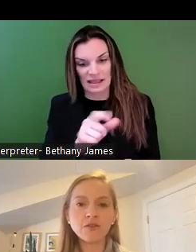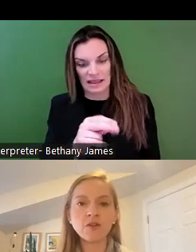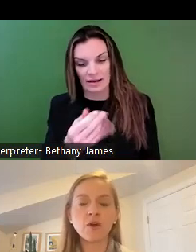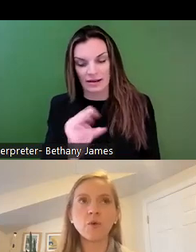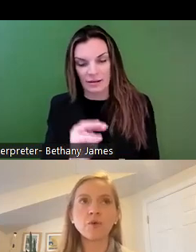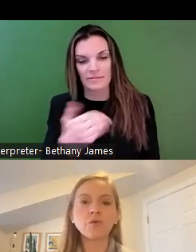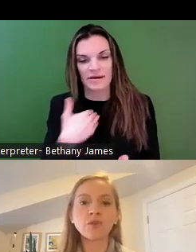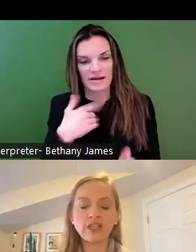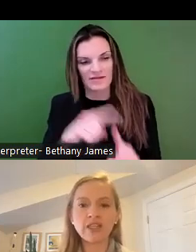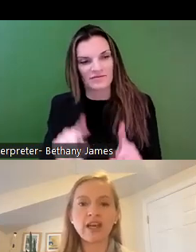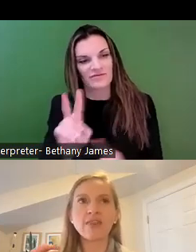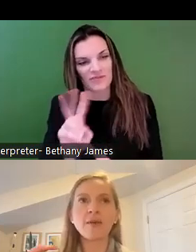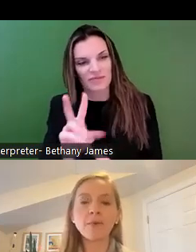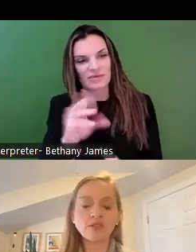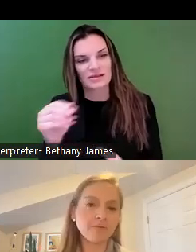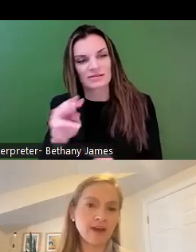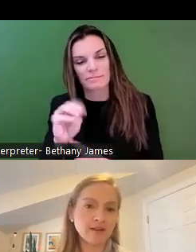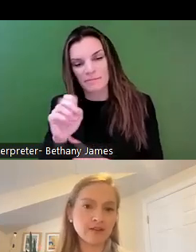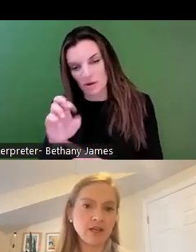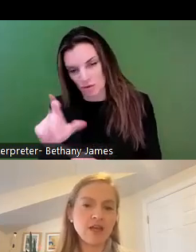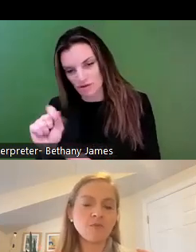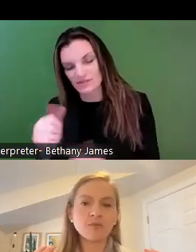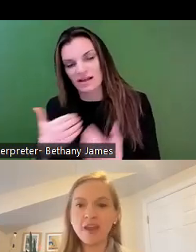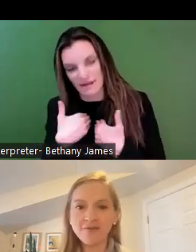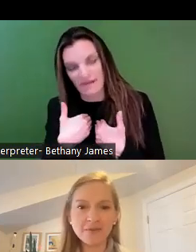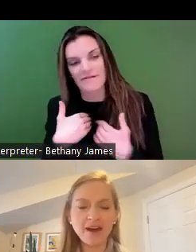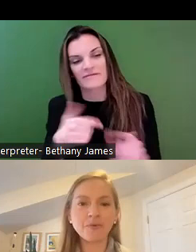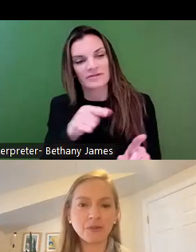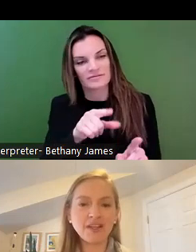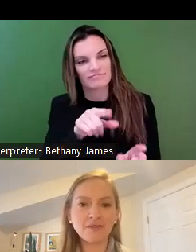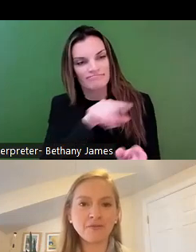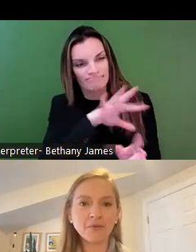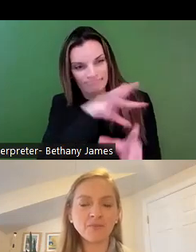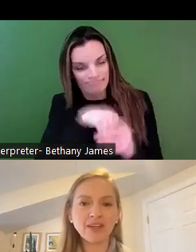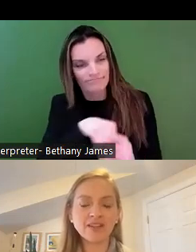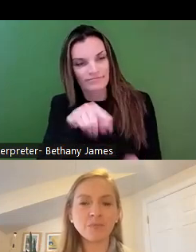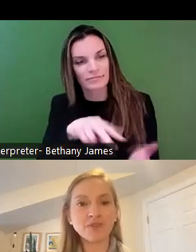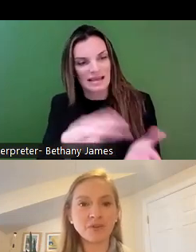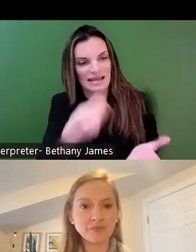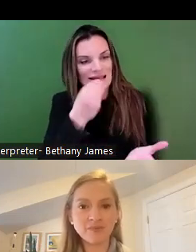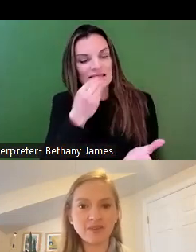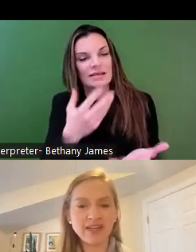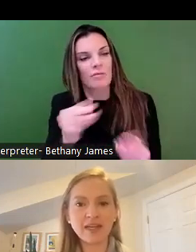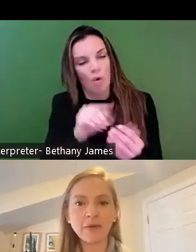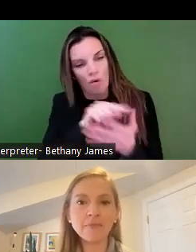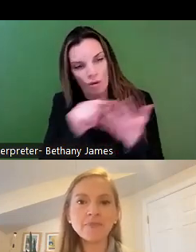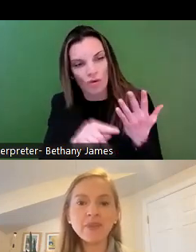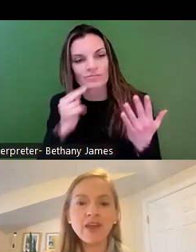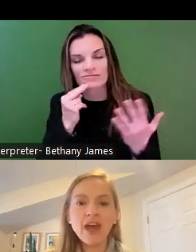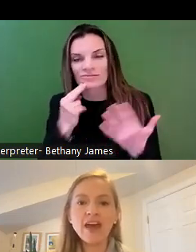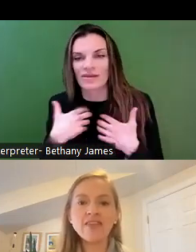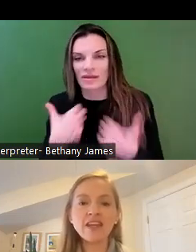minerals. So you really get the most effect, most bang for your buck when you eat the food, as opposed to taking a